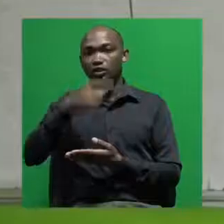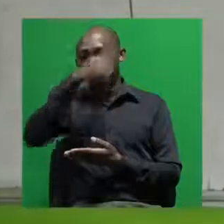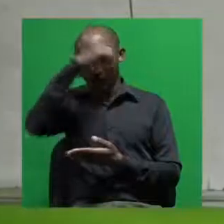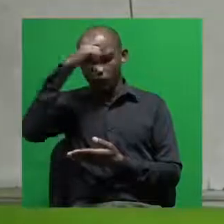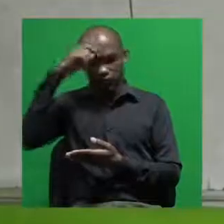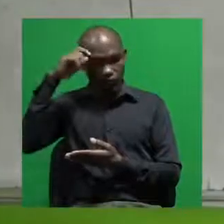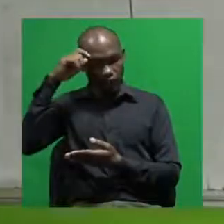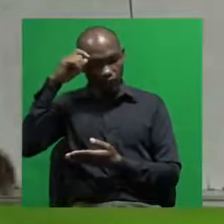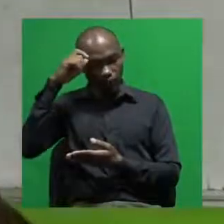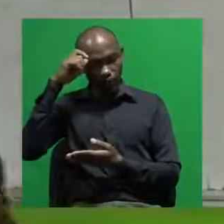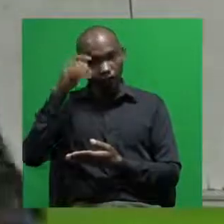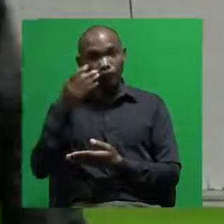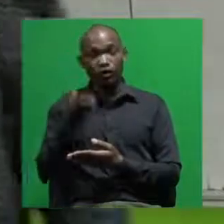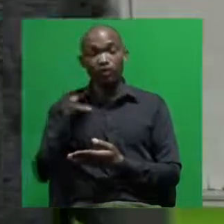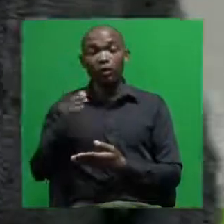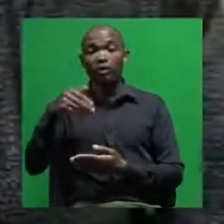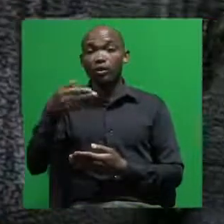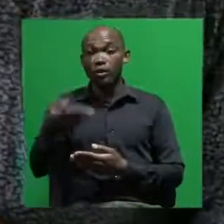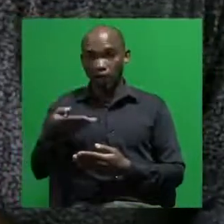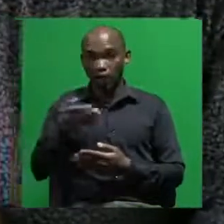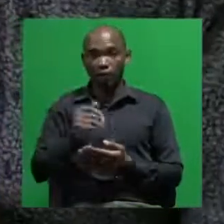then